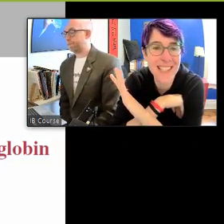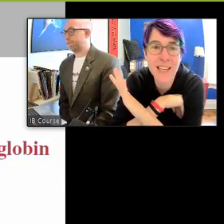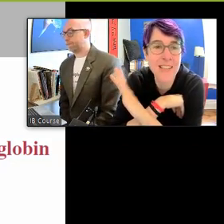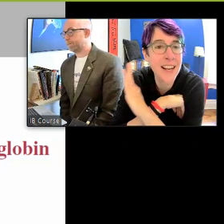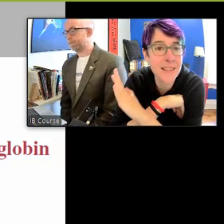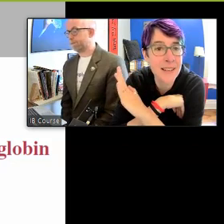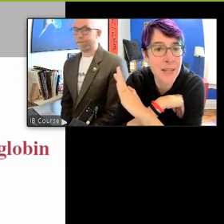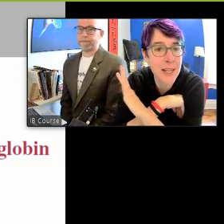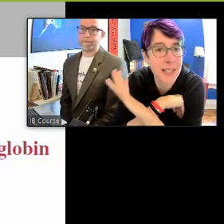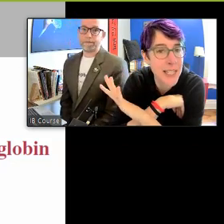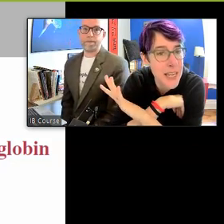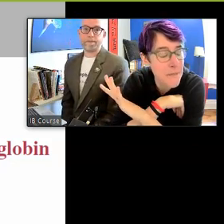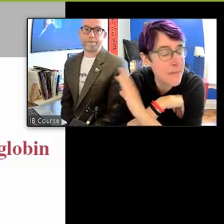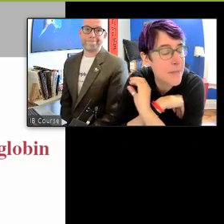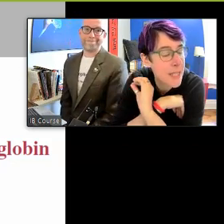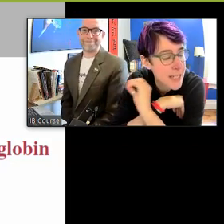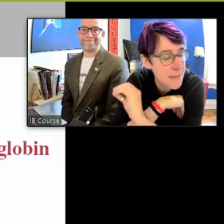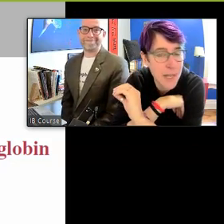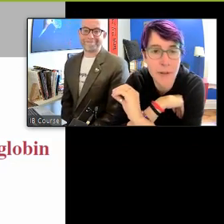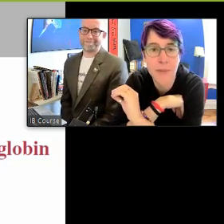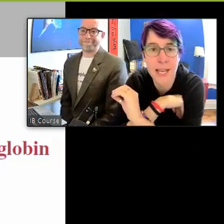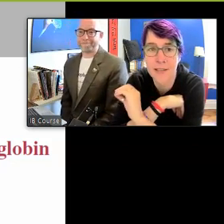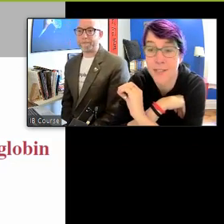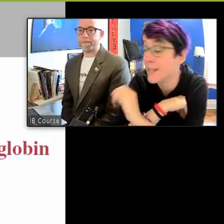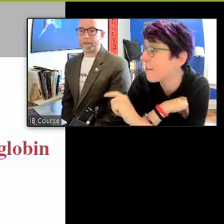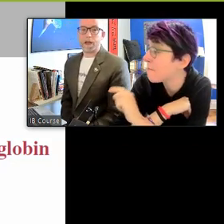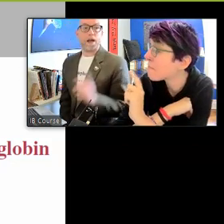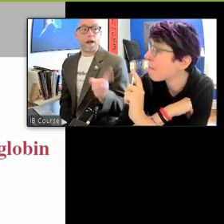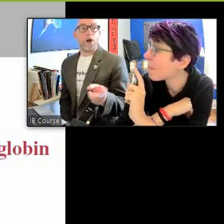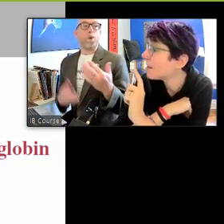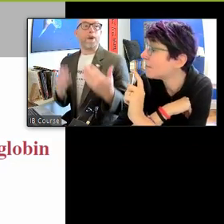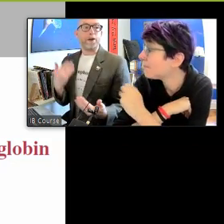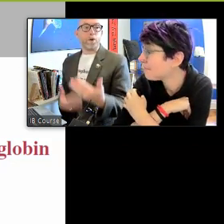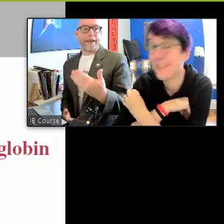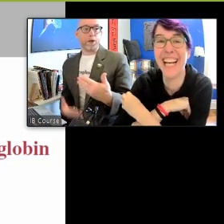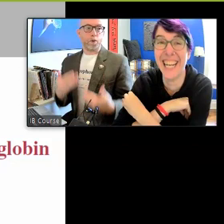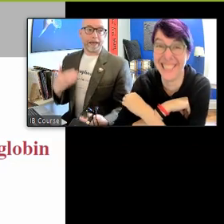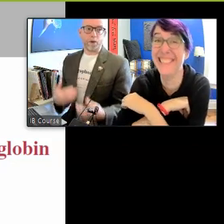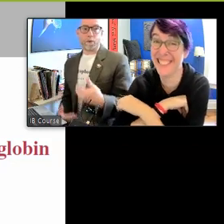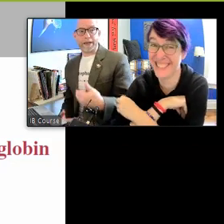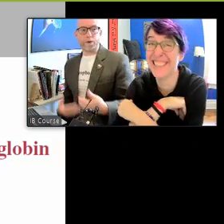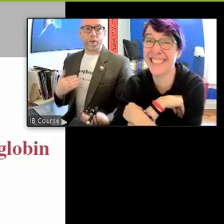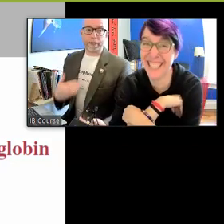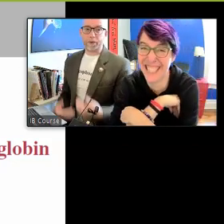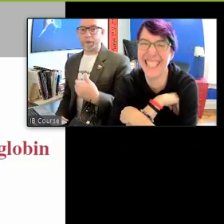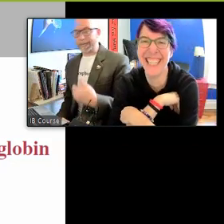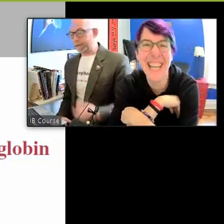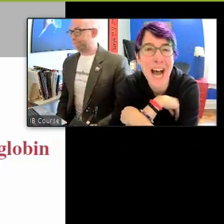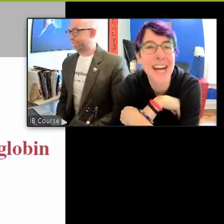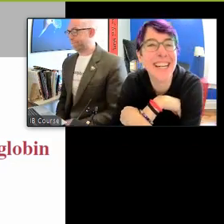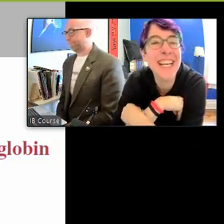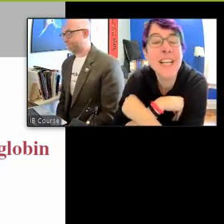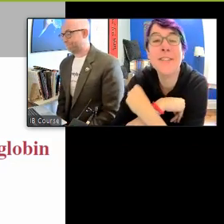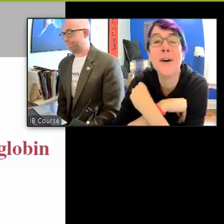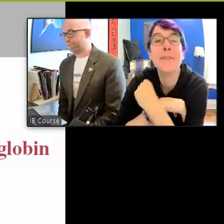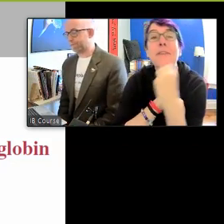right? See, science needs to be done as a team because teams come up with the answers together. We can do it. We can do it. We can do it. We can do it. We can do